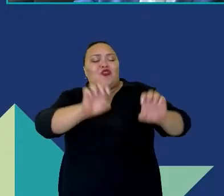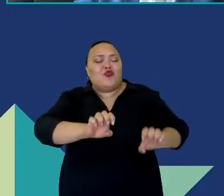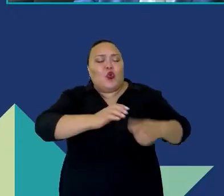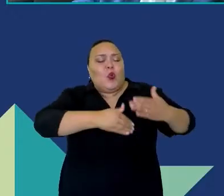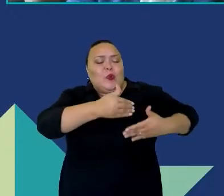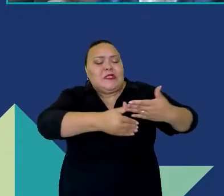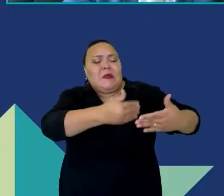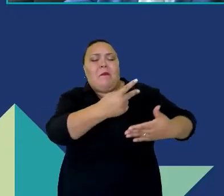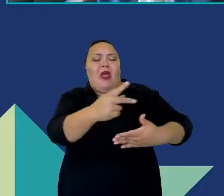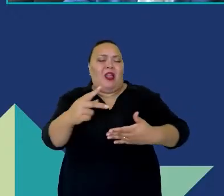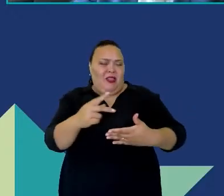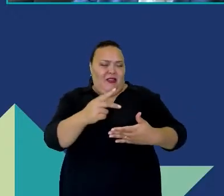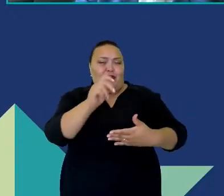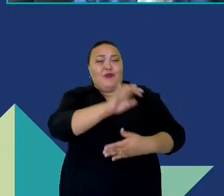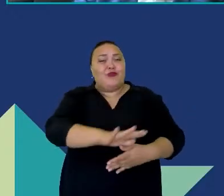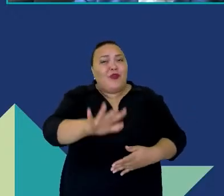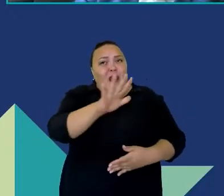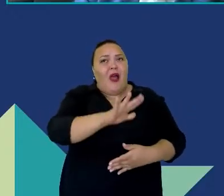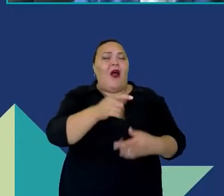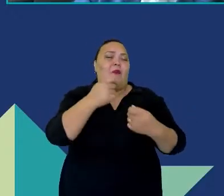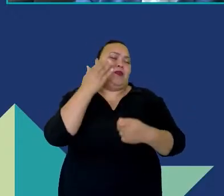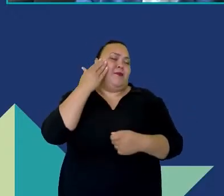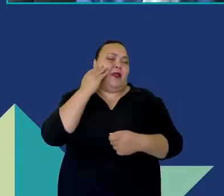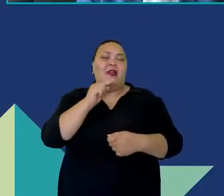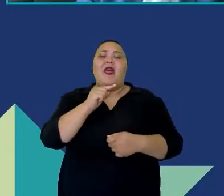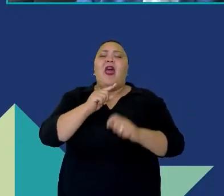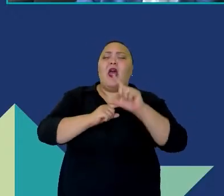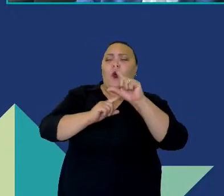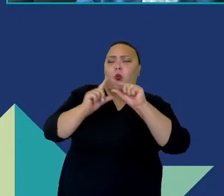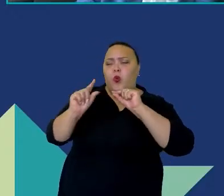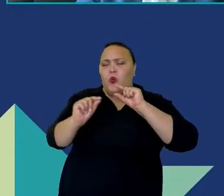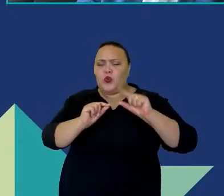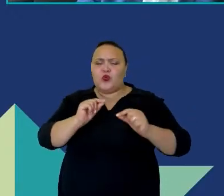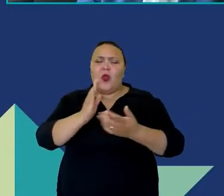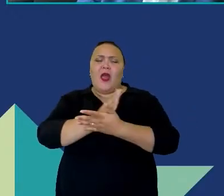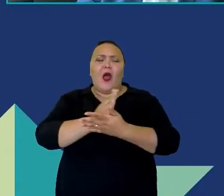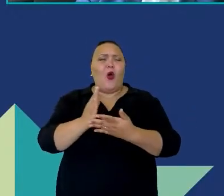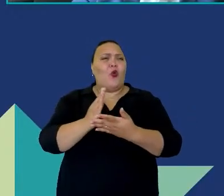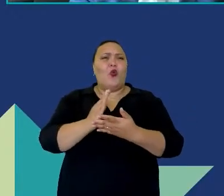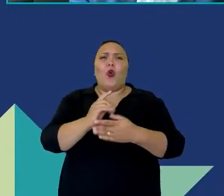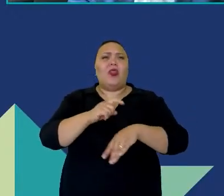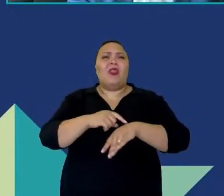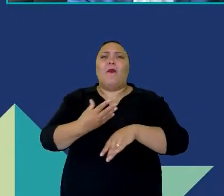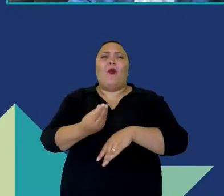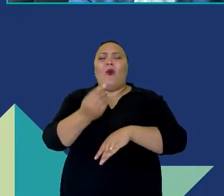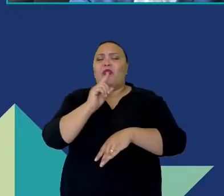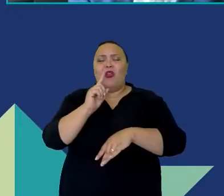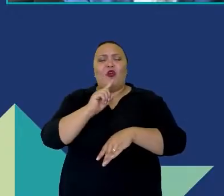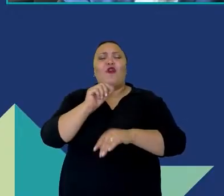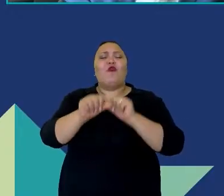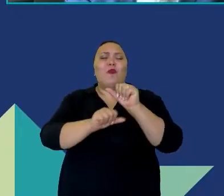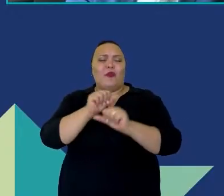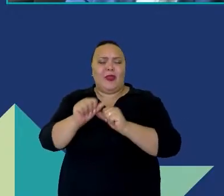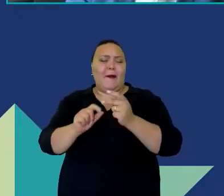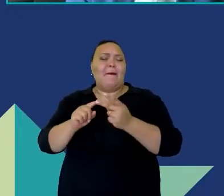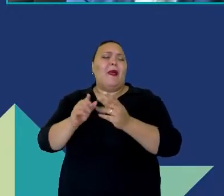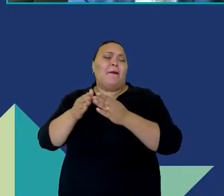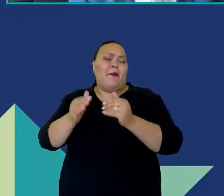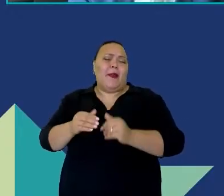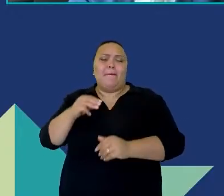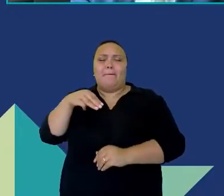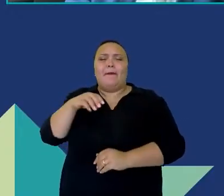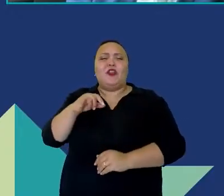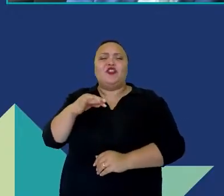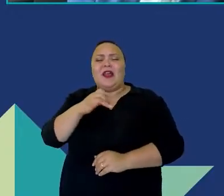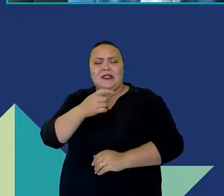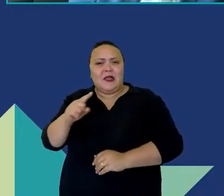to spend a lot of time because I want to go into the mitigation, but are we truly learning from past events? And this is a